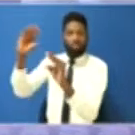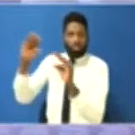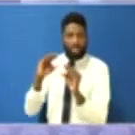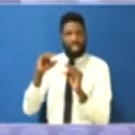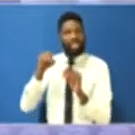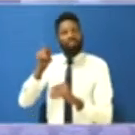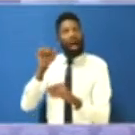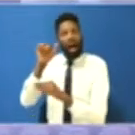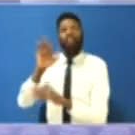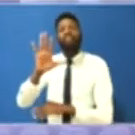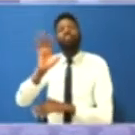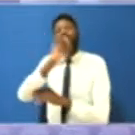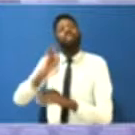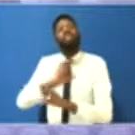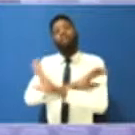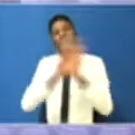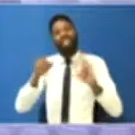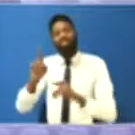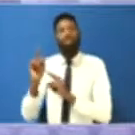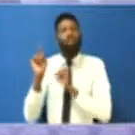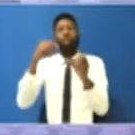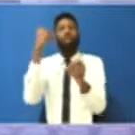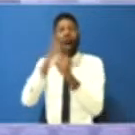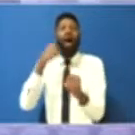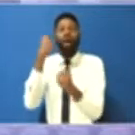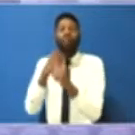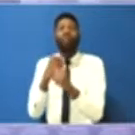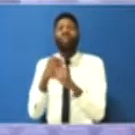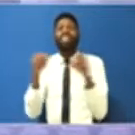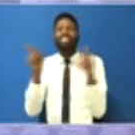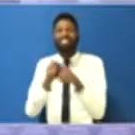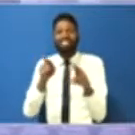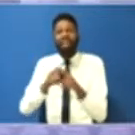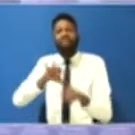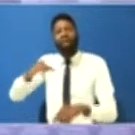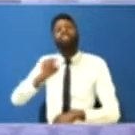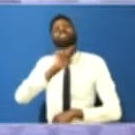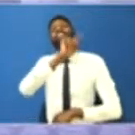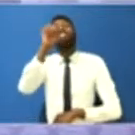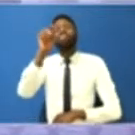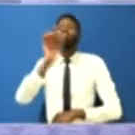percent at the end of my counties